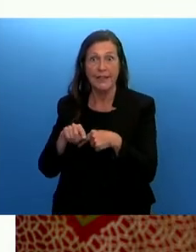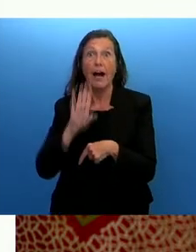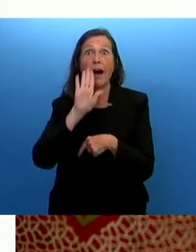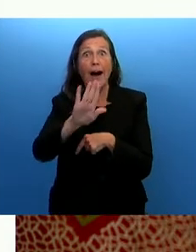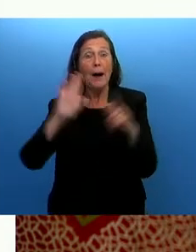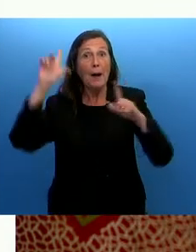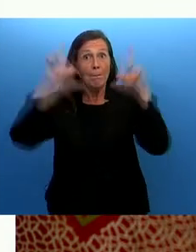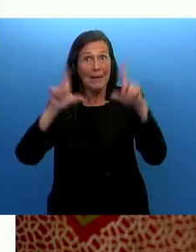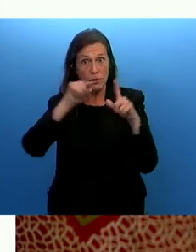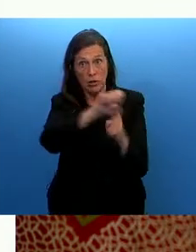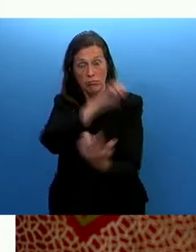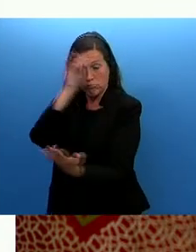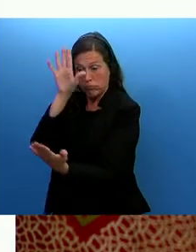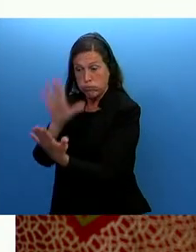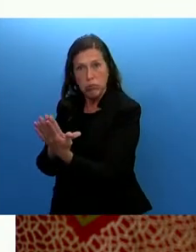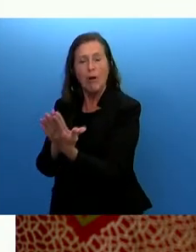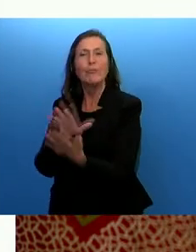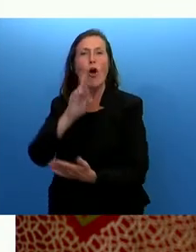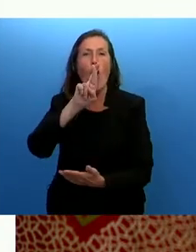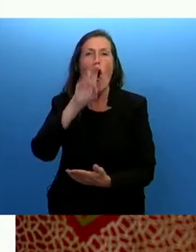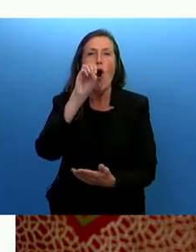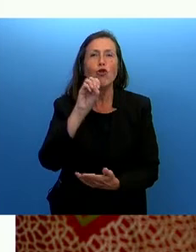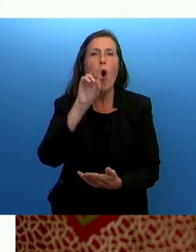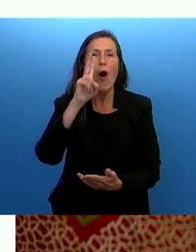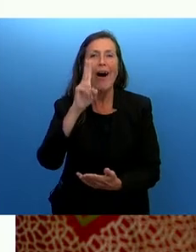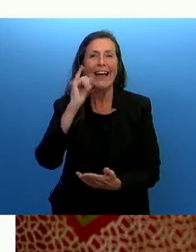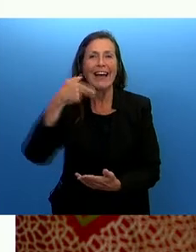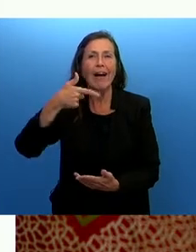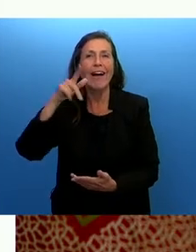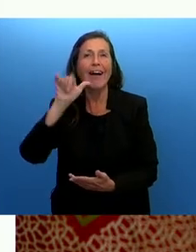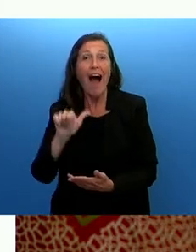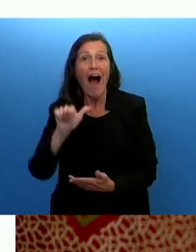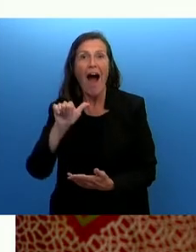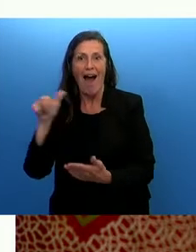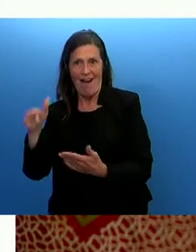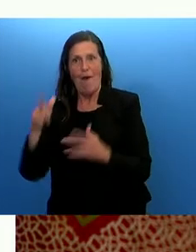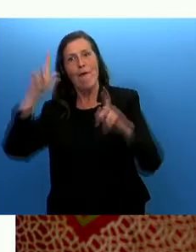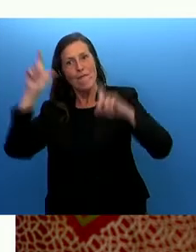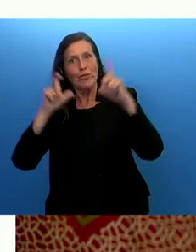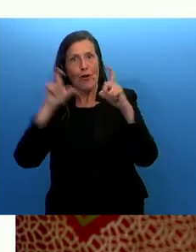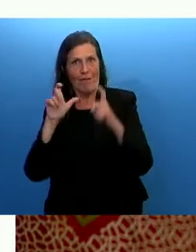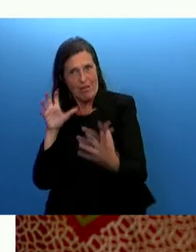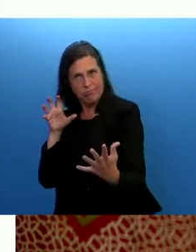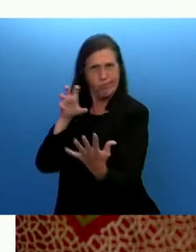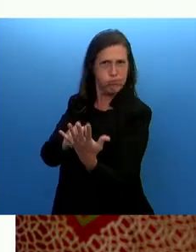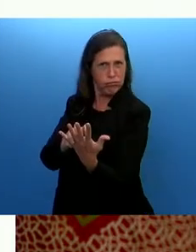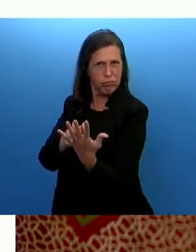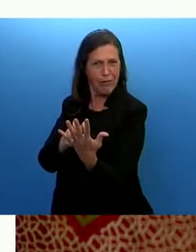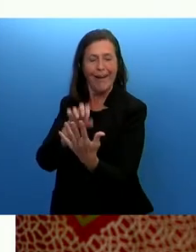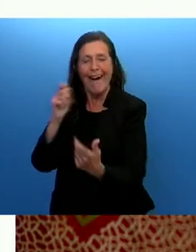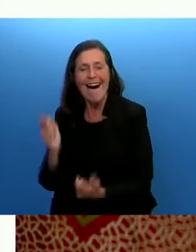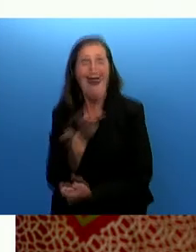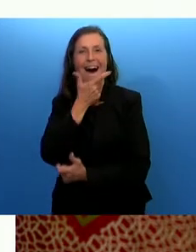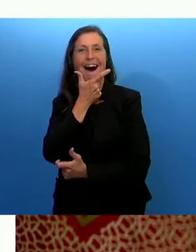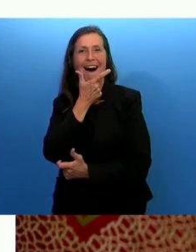cover of the Rohingya Photographer, a magazine produced by Rohingya photographers. His smiling face